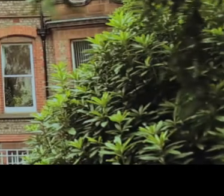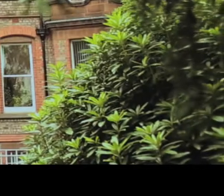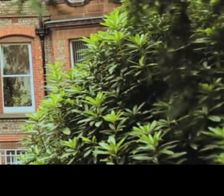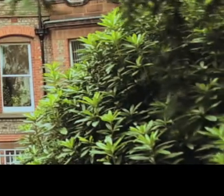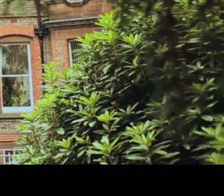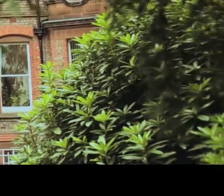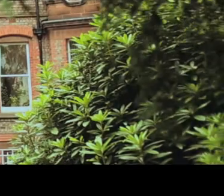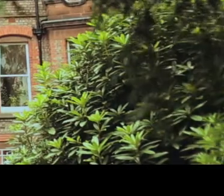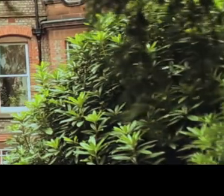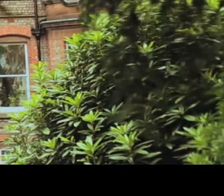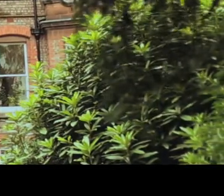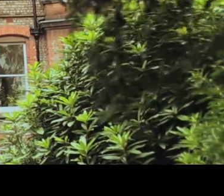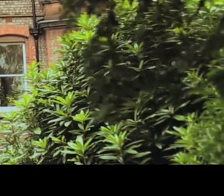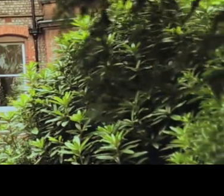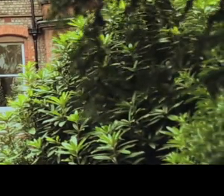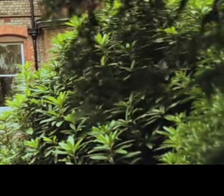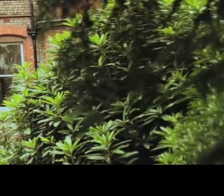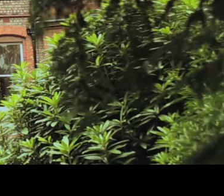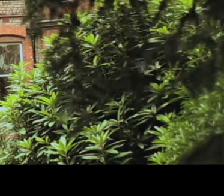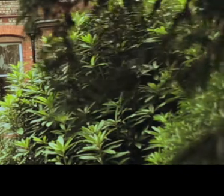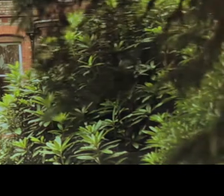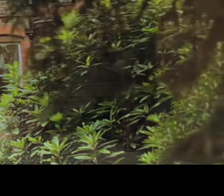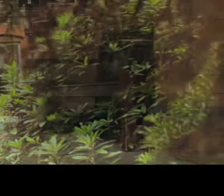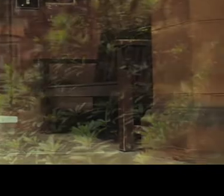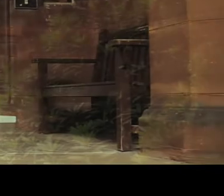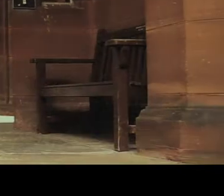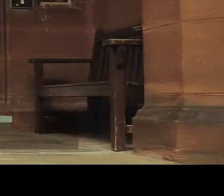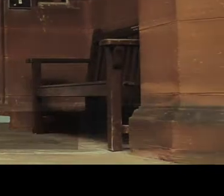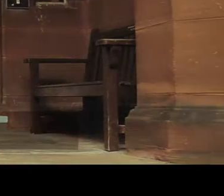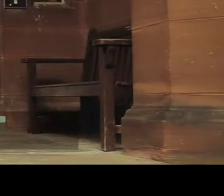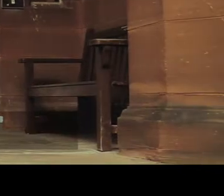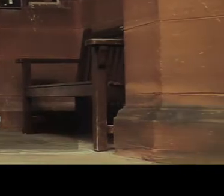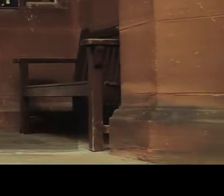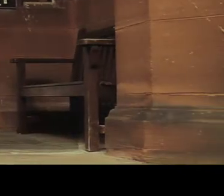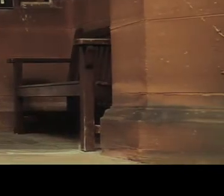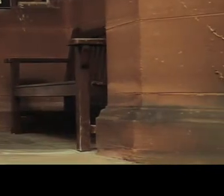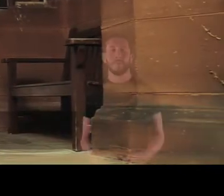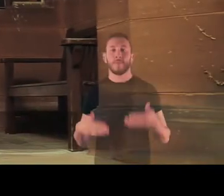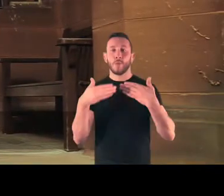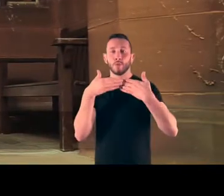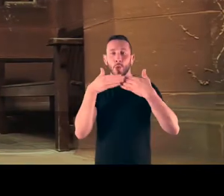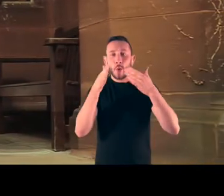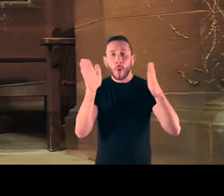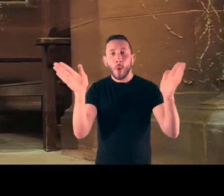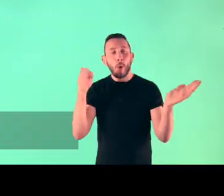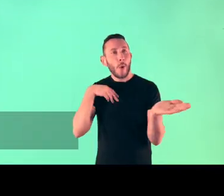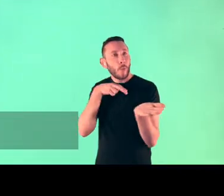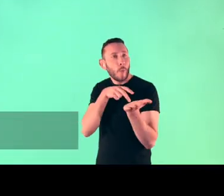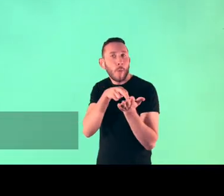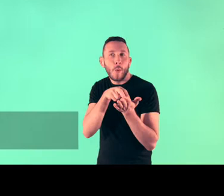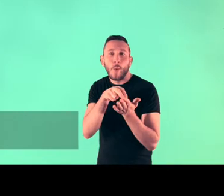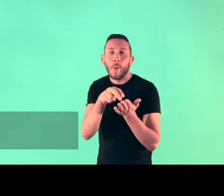Looking through the trees, we see a red brick Victorian building with steps leading up to a white door. Just walking through the front